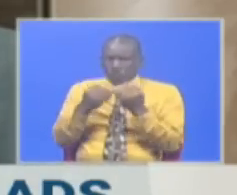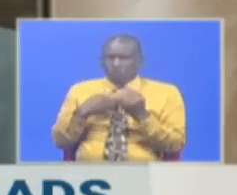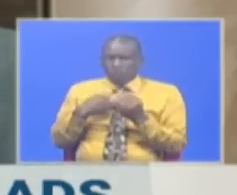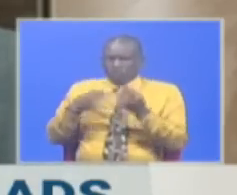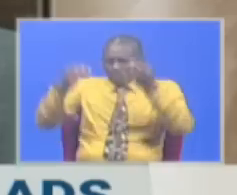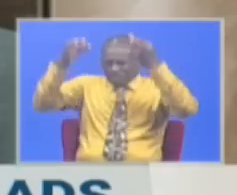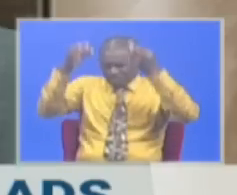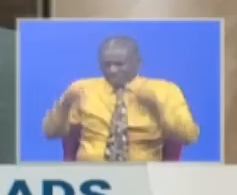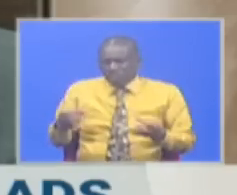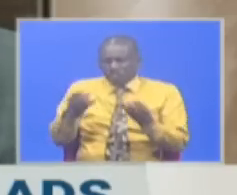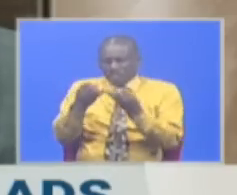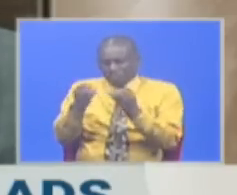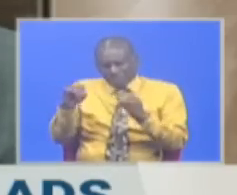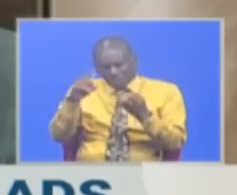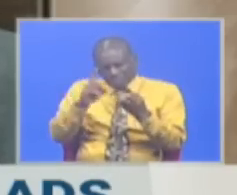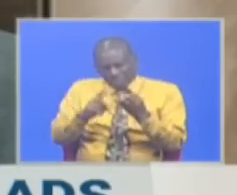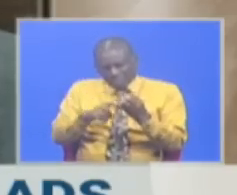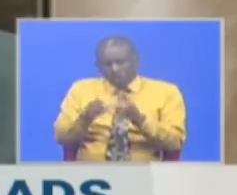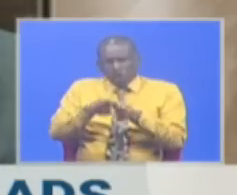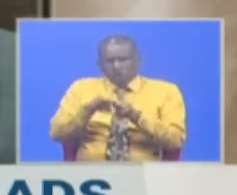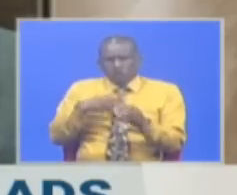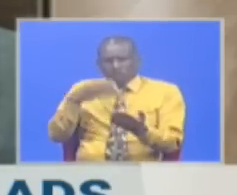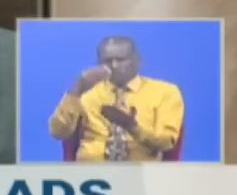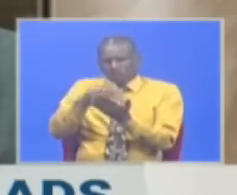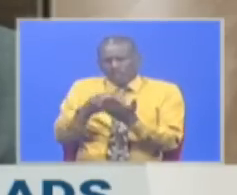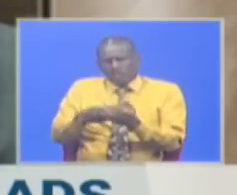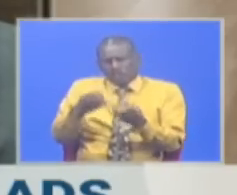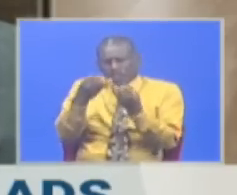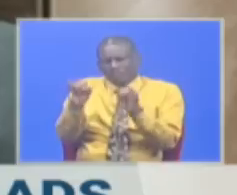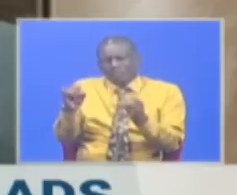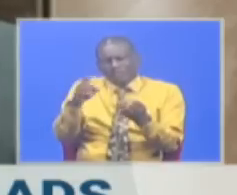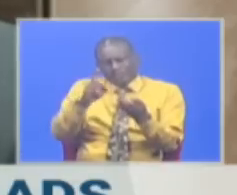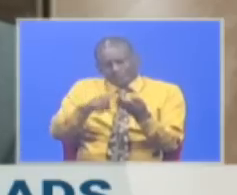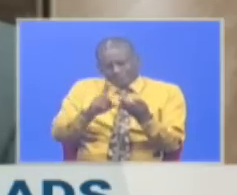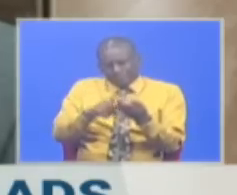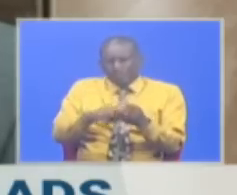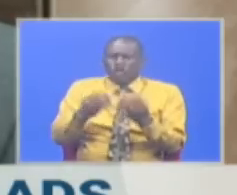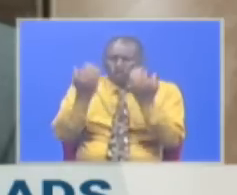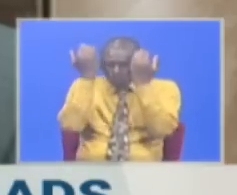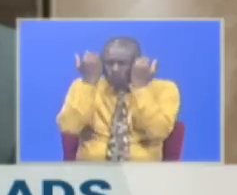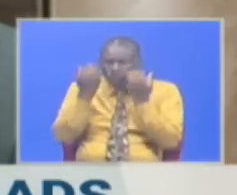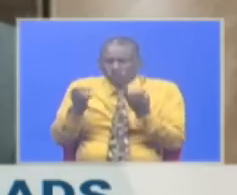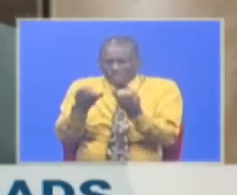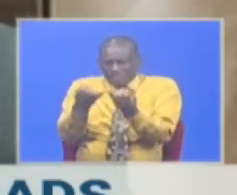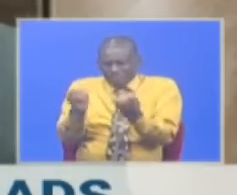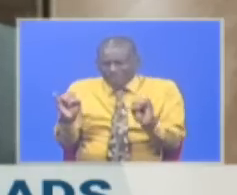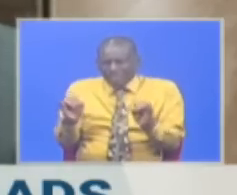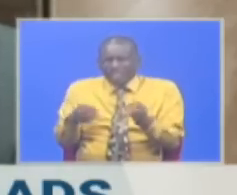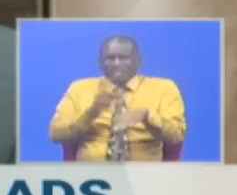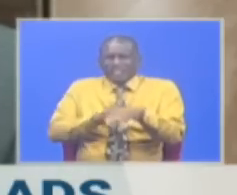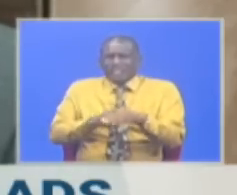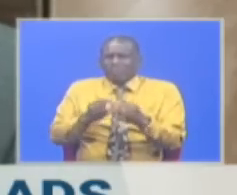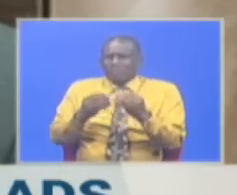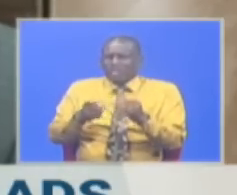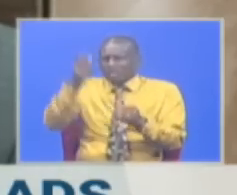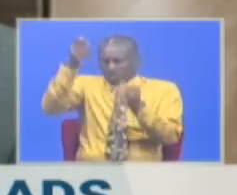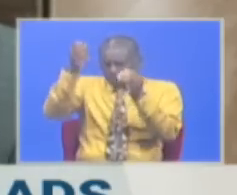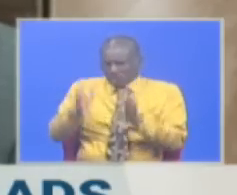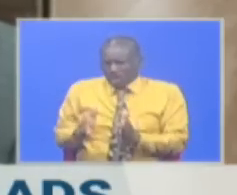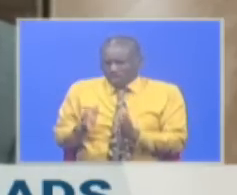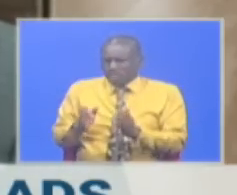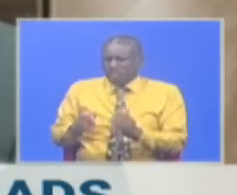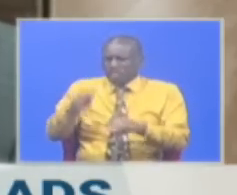decisional independence and there's the financial independence. Judicial independence is when a judge or a magistrate is sitting in their